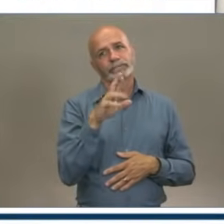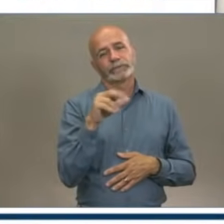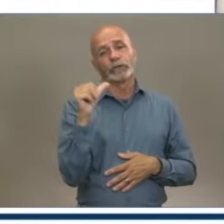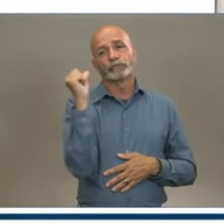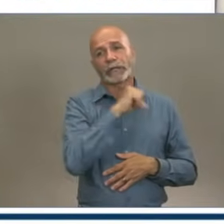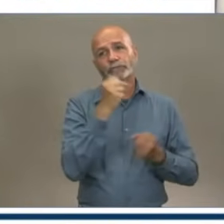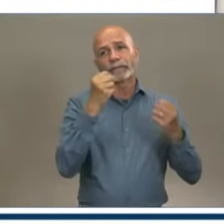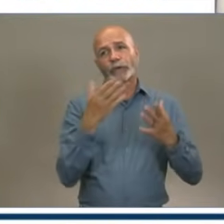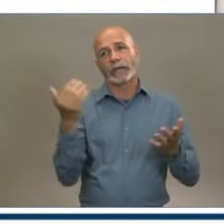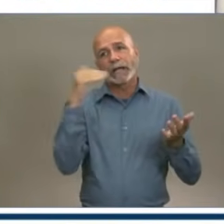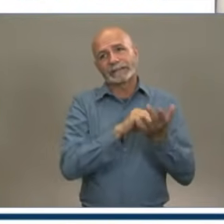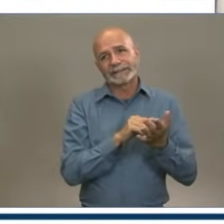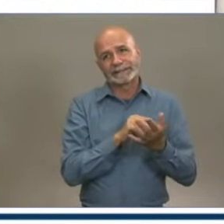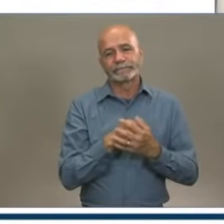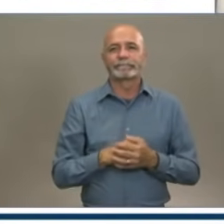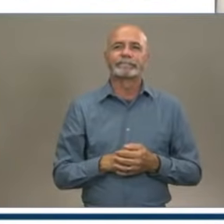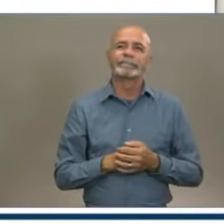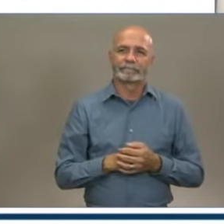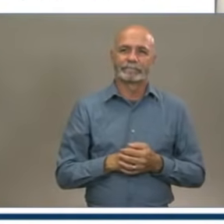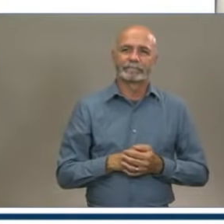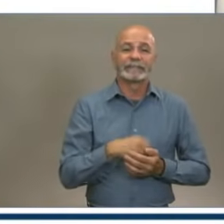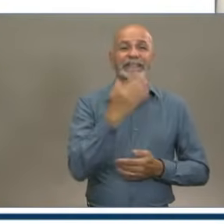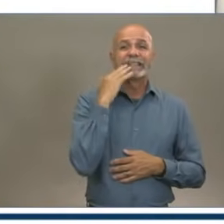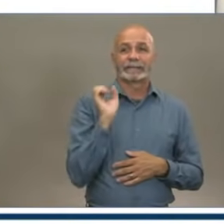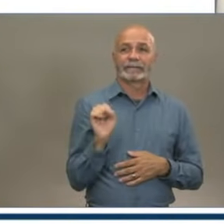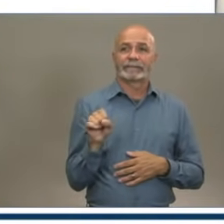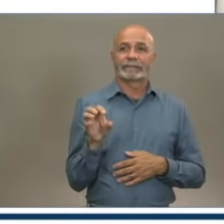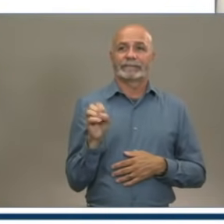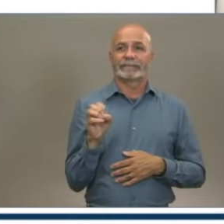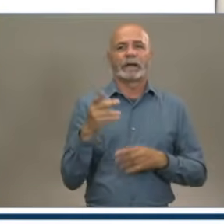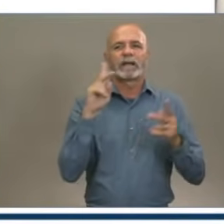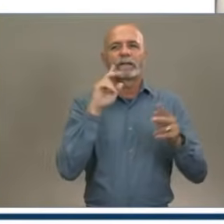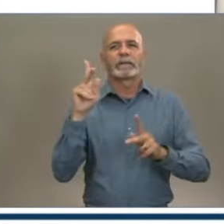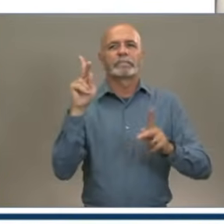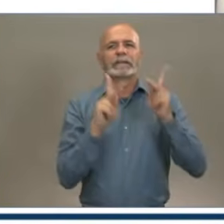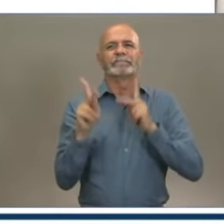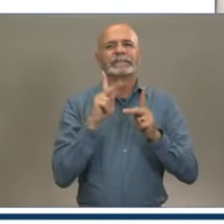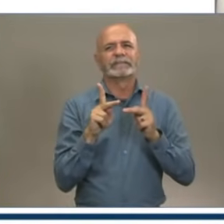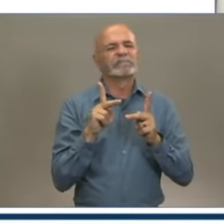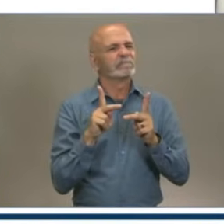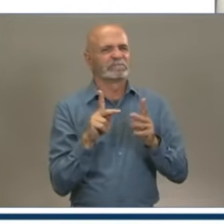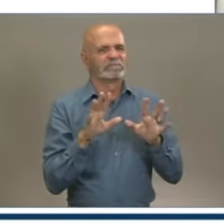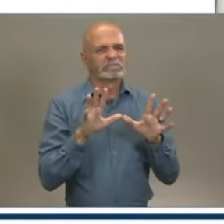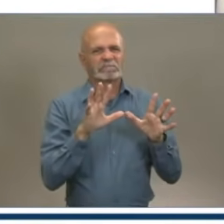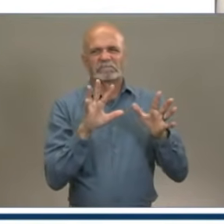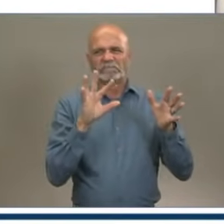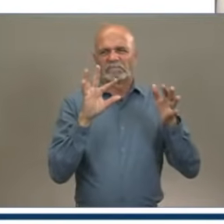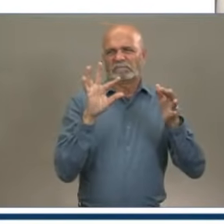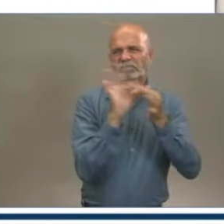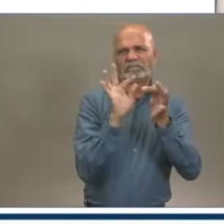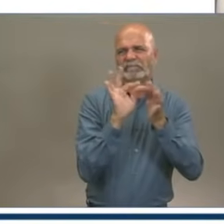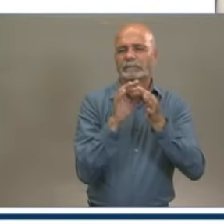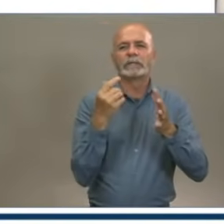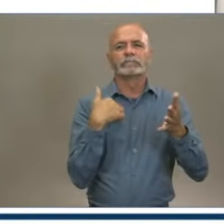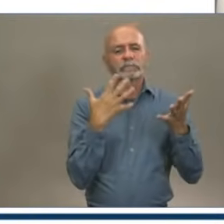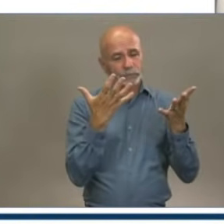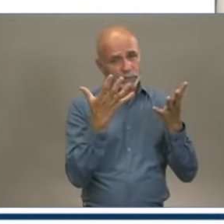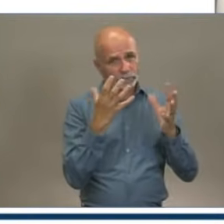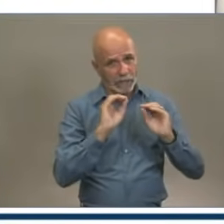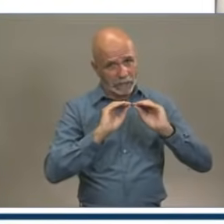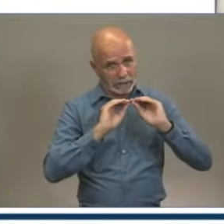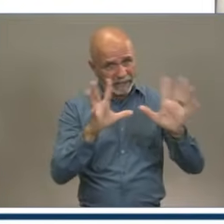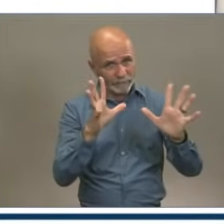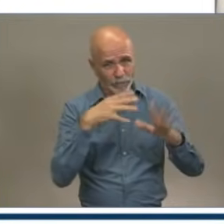statements, he's been criticized for politicizing these briefings, and that gives me the excuse to ask you something I've been meaning to ask you for over a